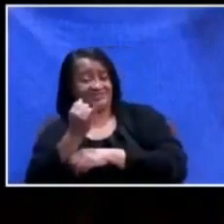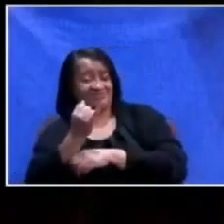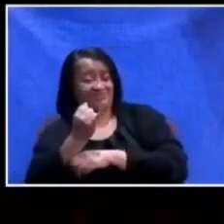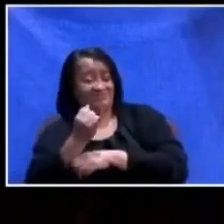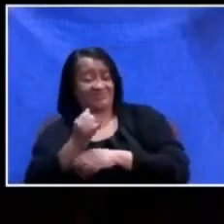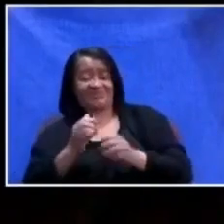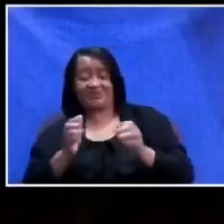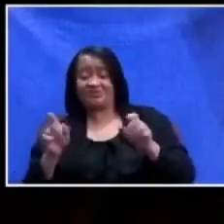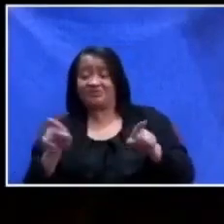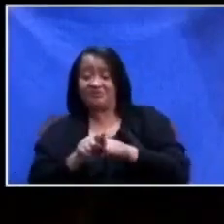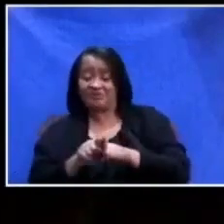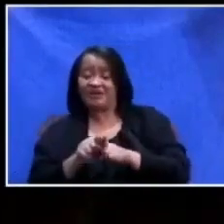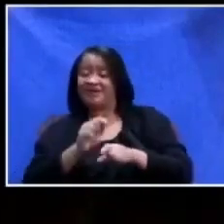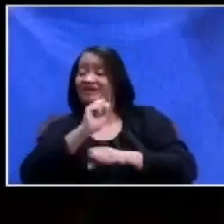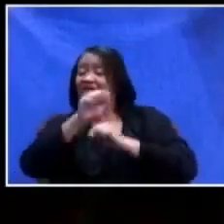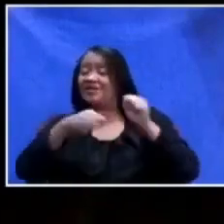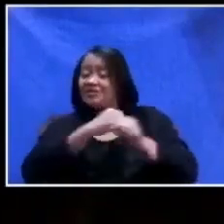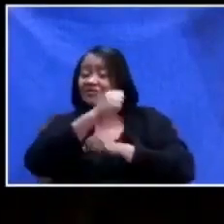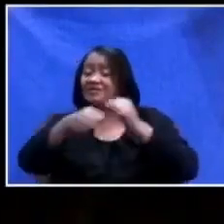every year, something